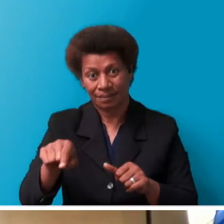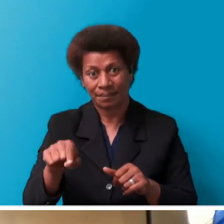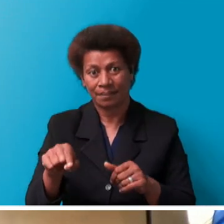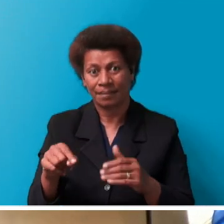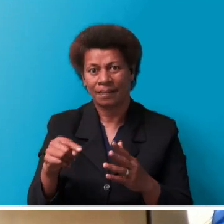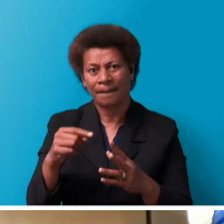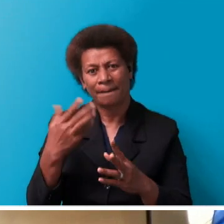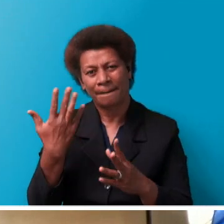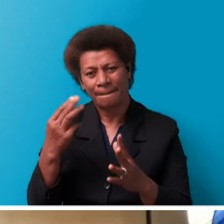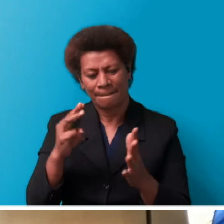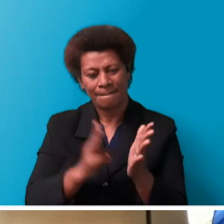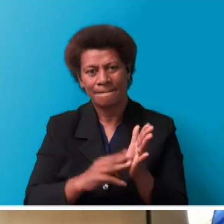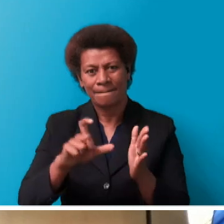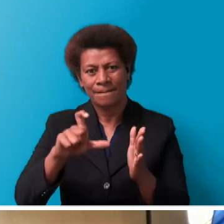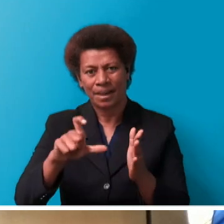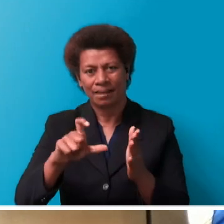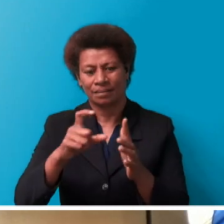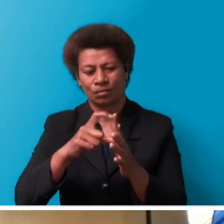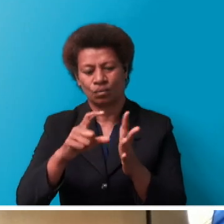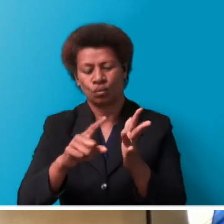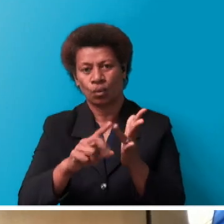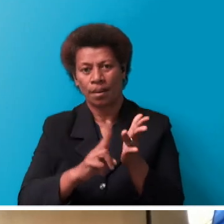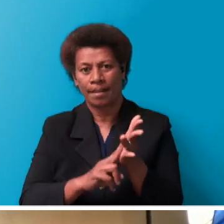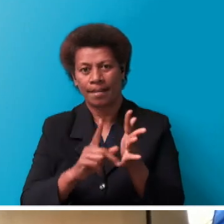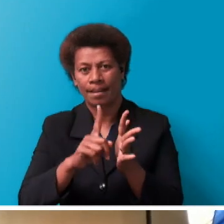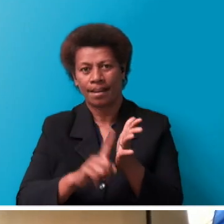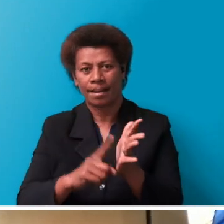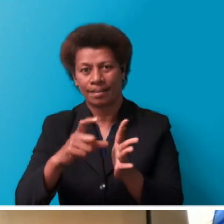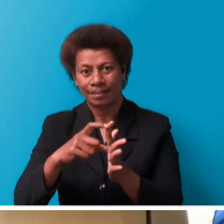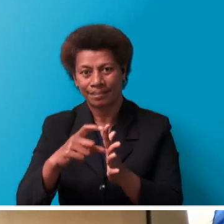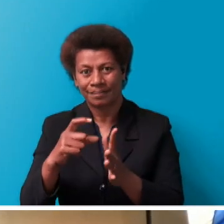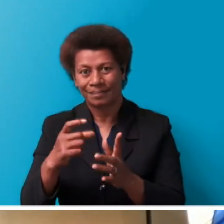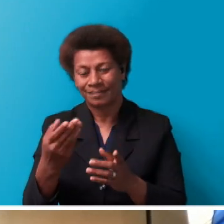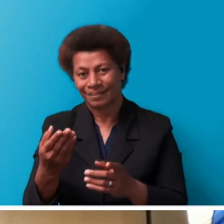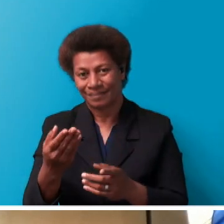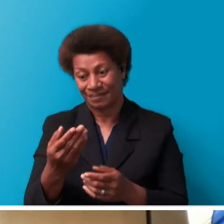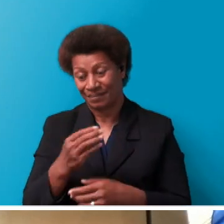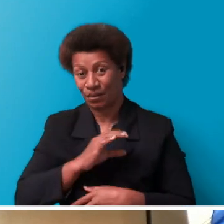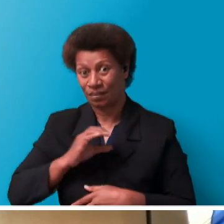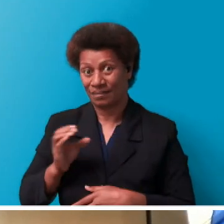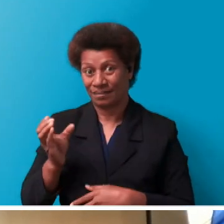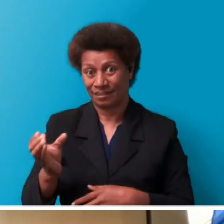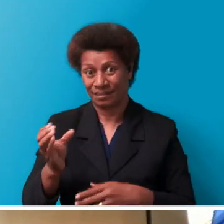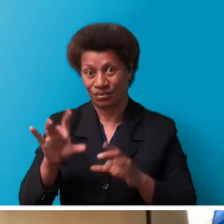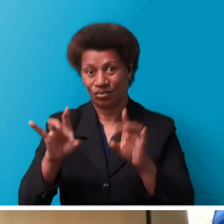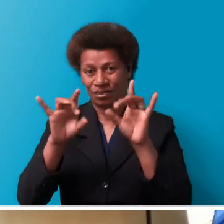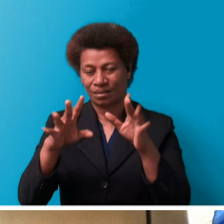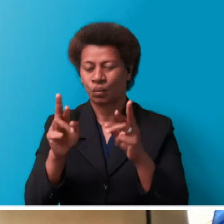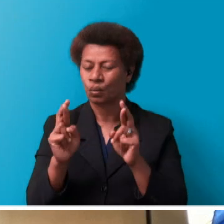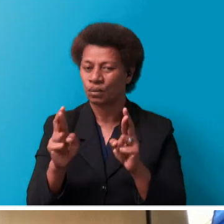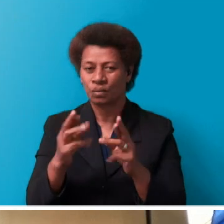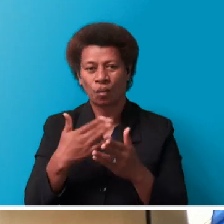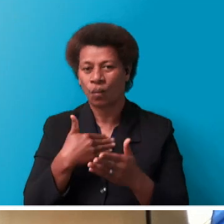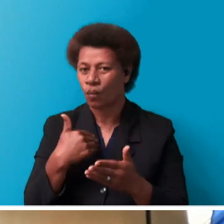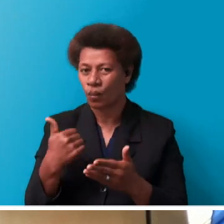all he has done for Fiji, her government and her people. And we wish him well and his family in